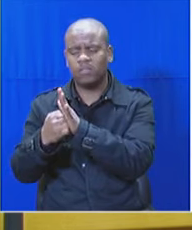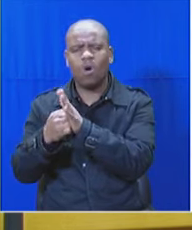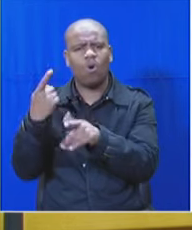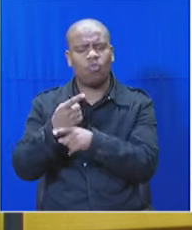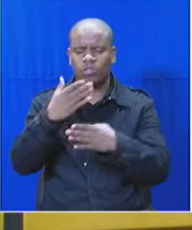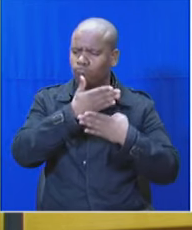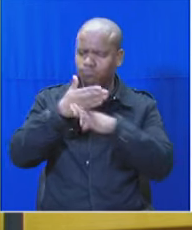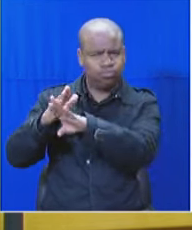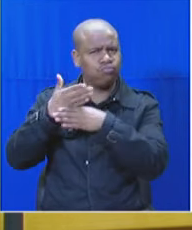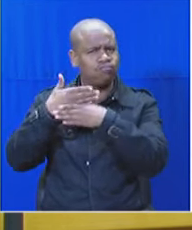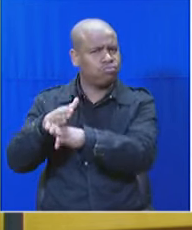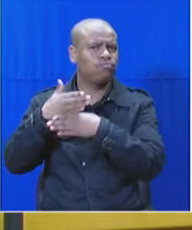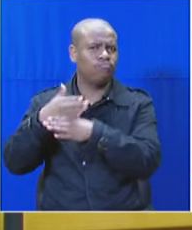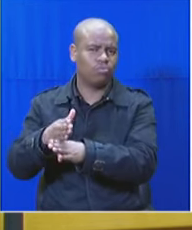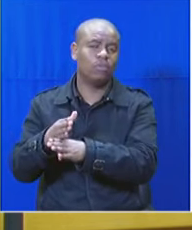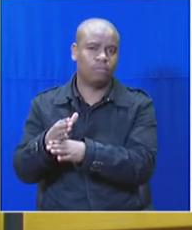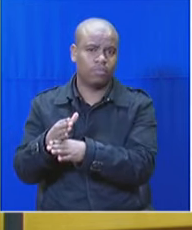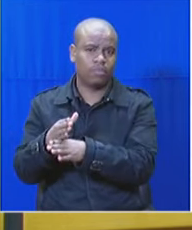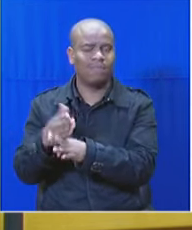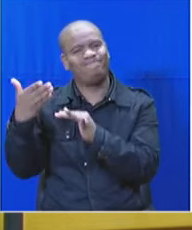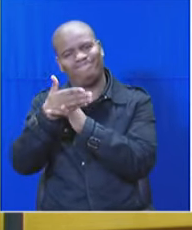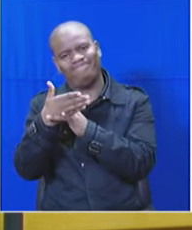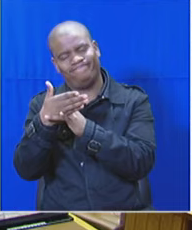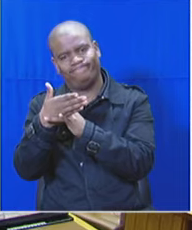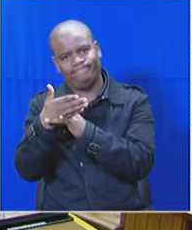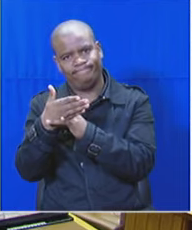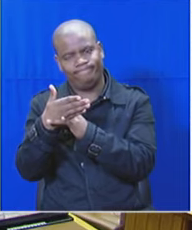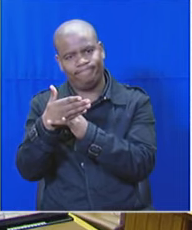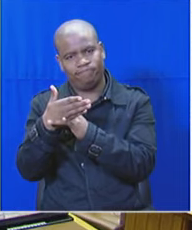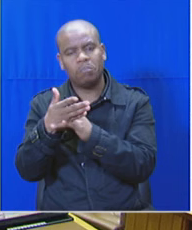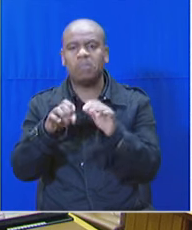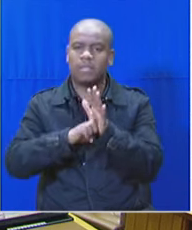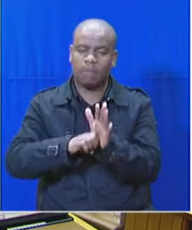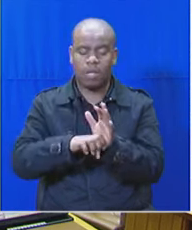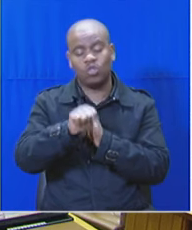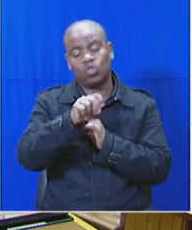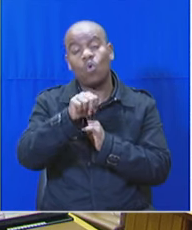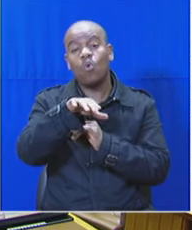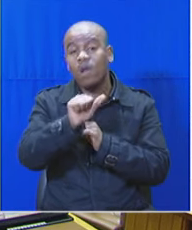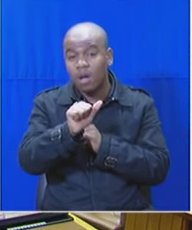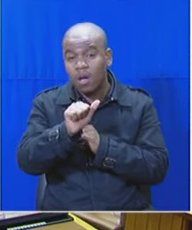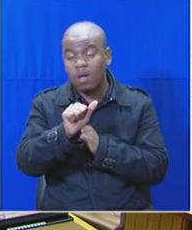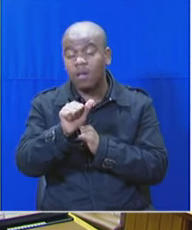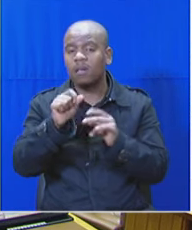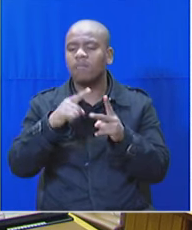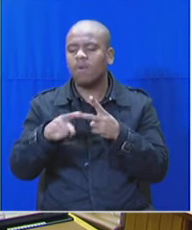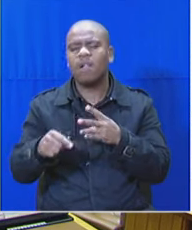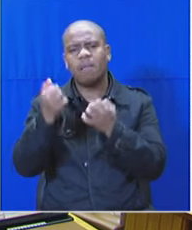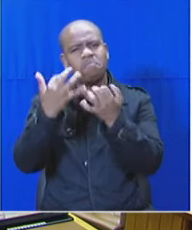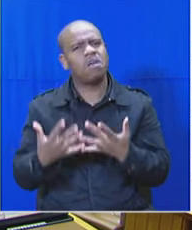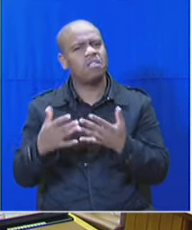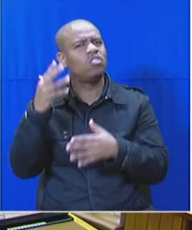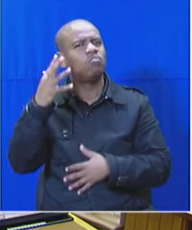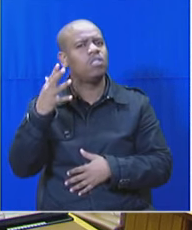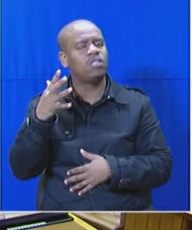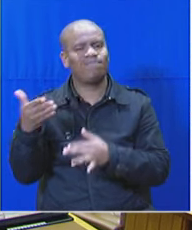its concomitant tasks, like the SONAS, the policy or budget speech, On a etc. point of order. Honorable